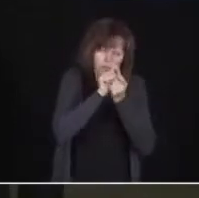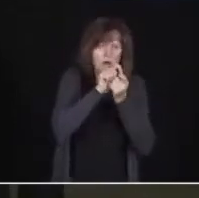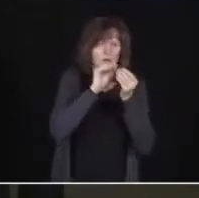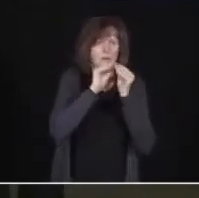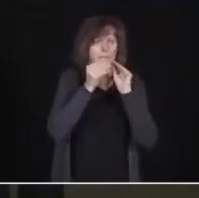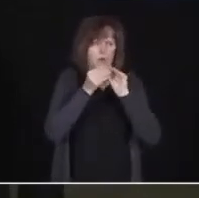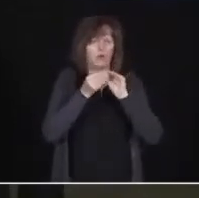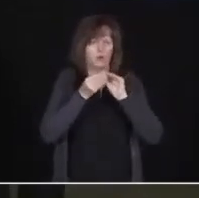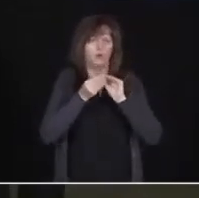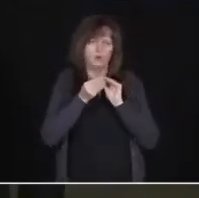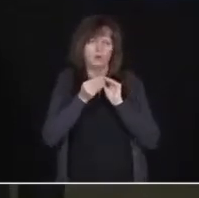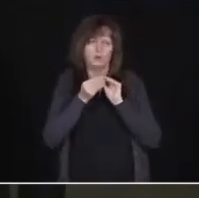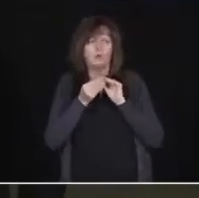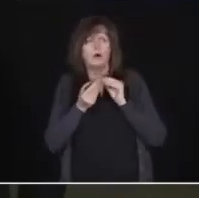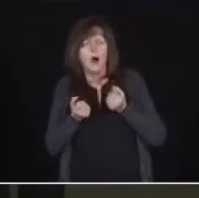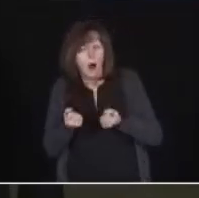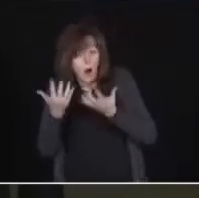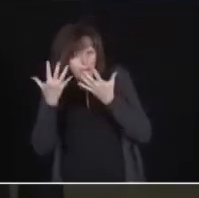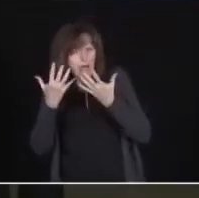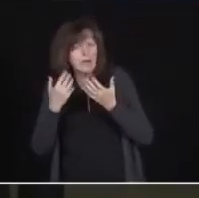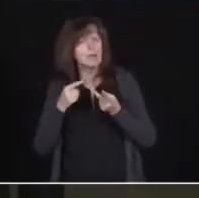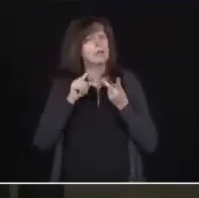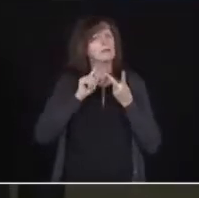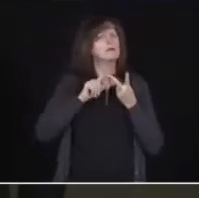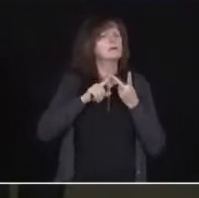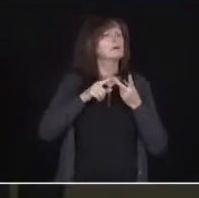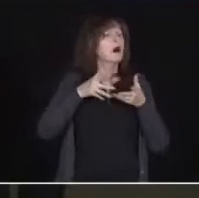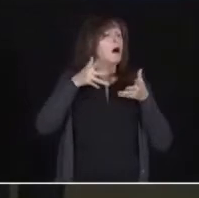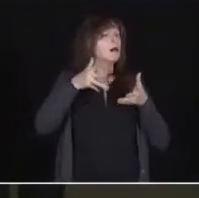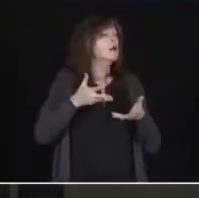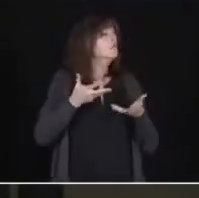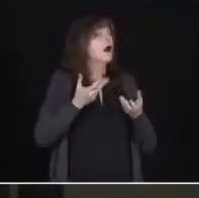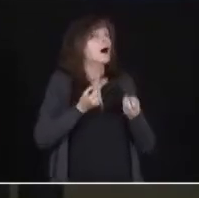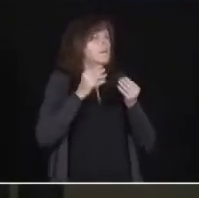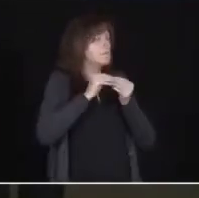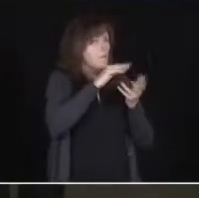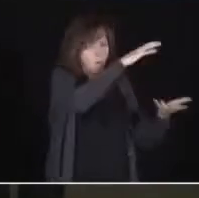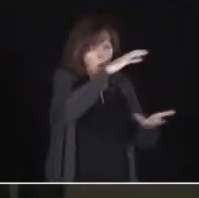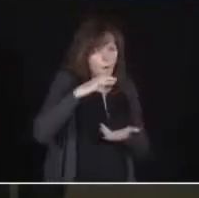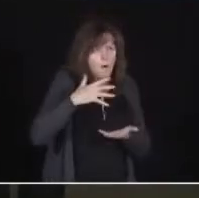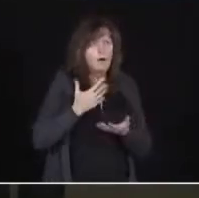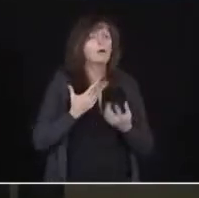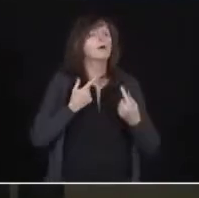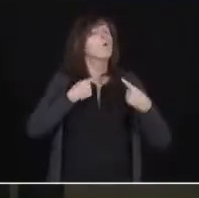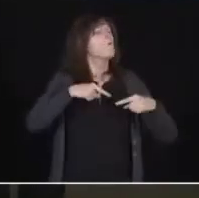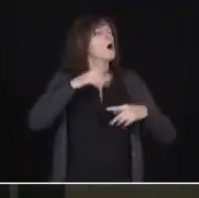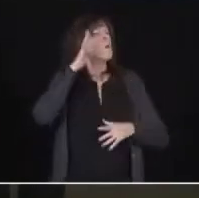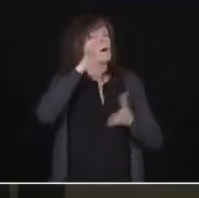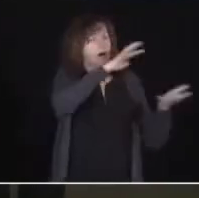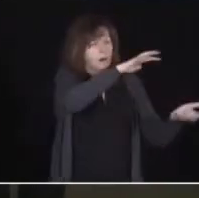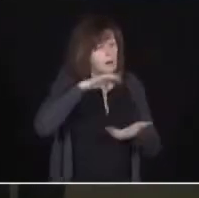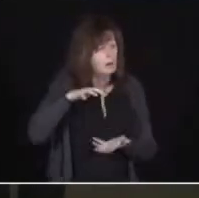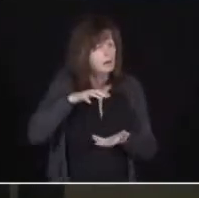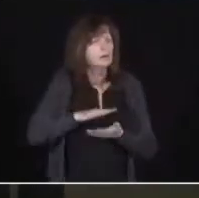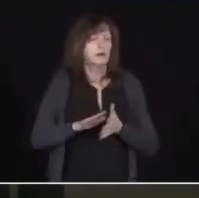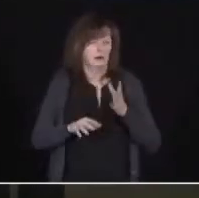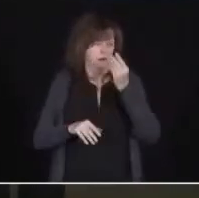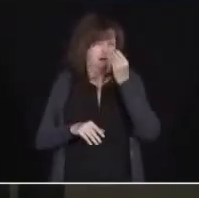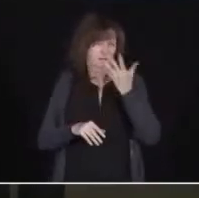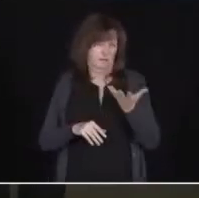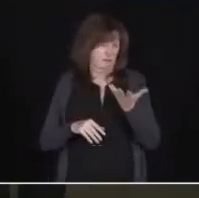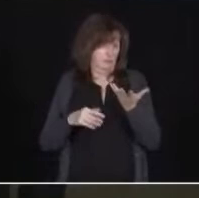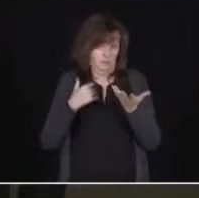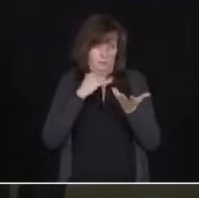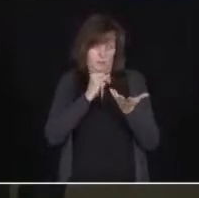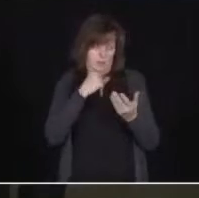have? When is the balance coming? And because I share your frustration sometimes when